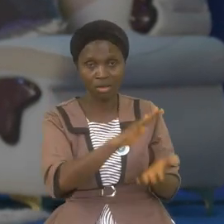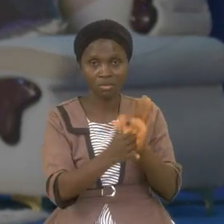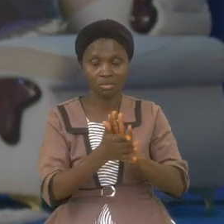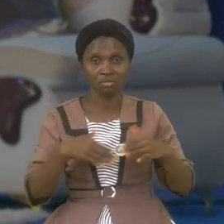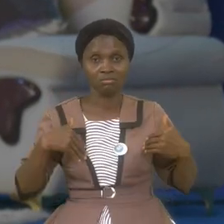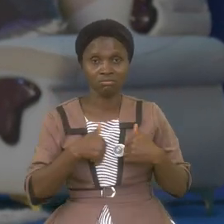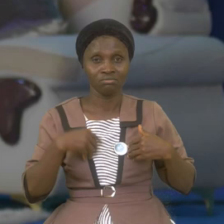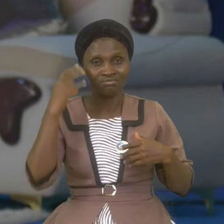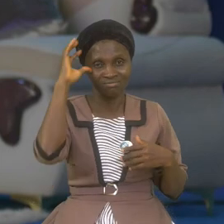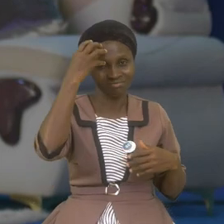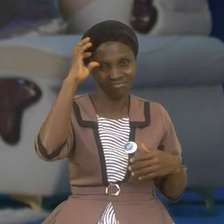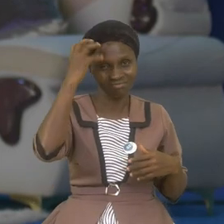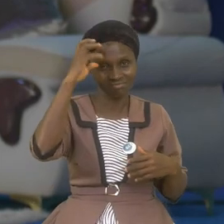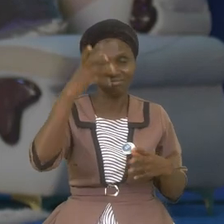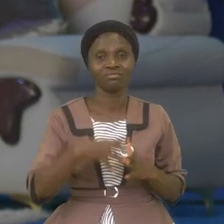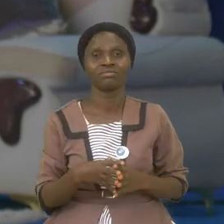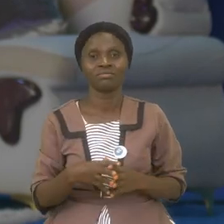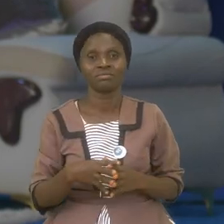says,